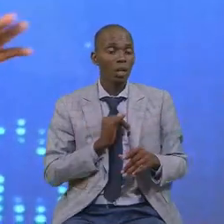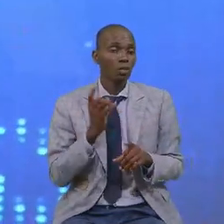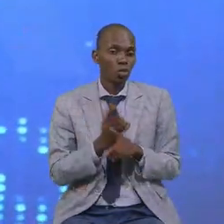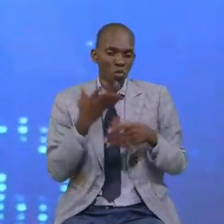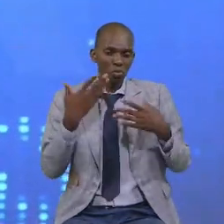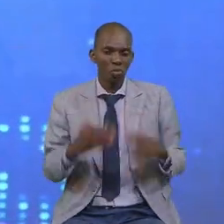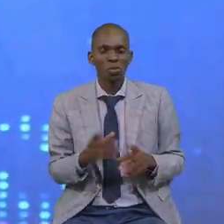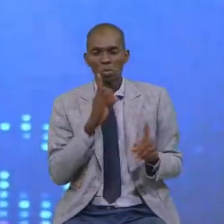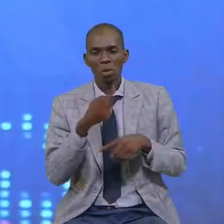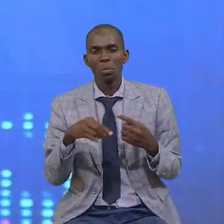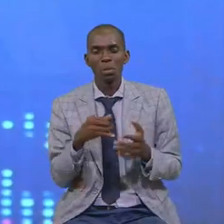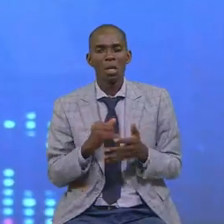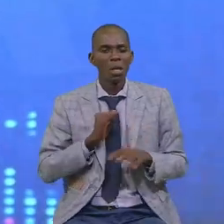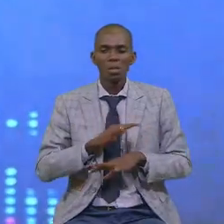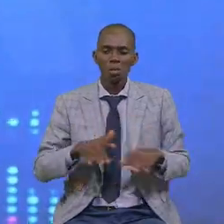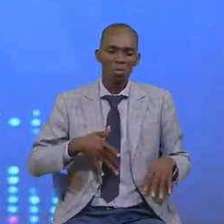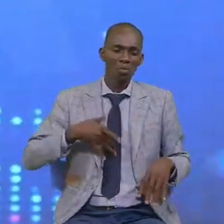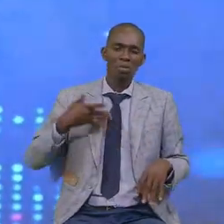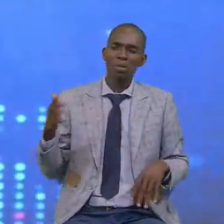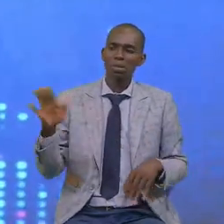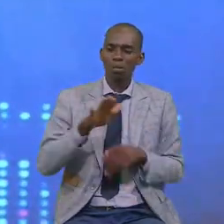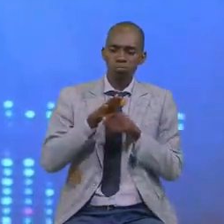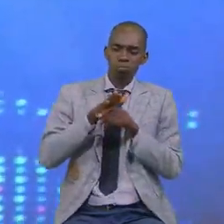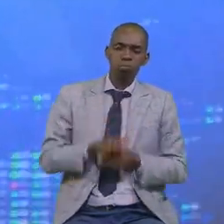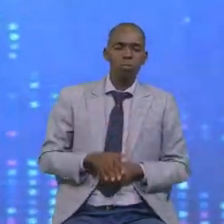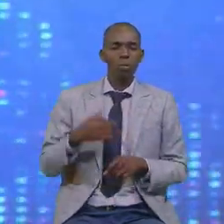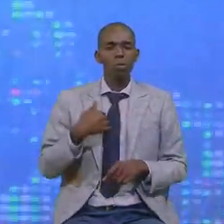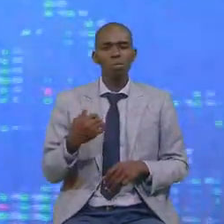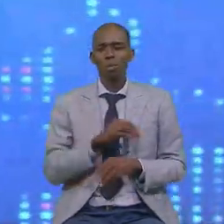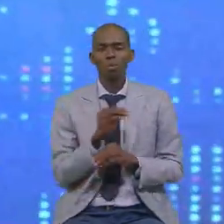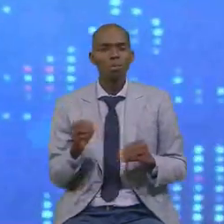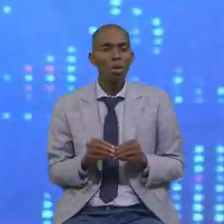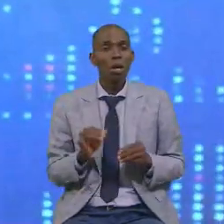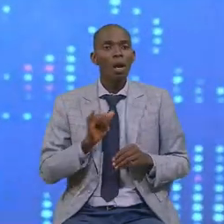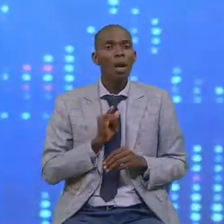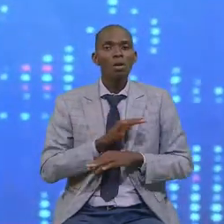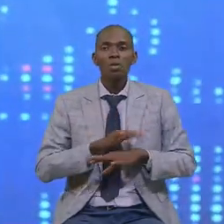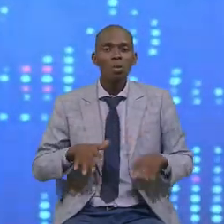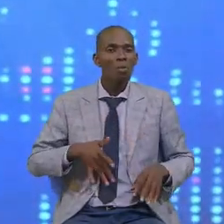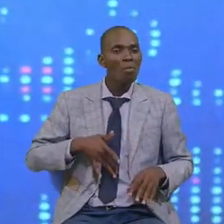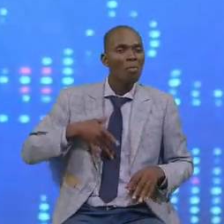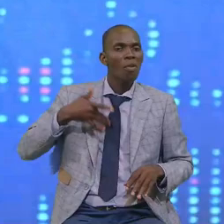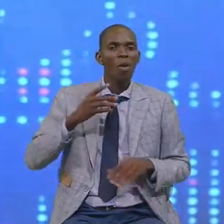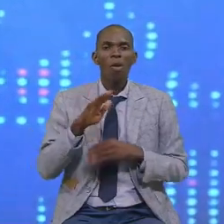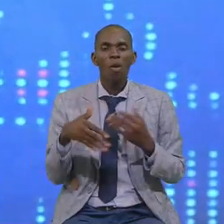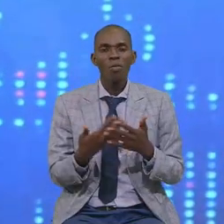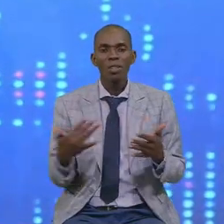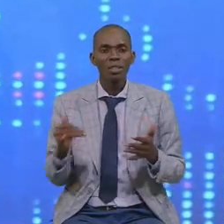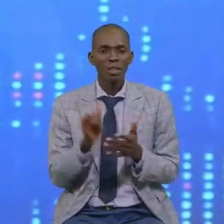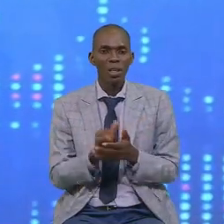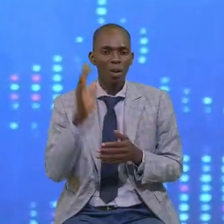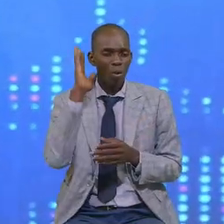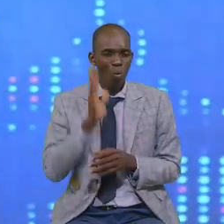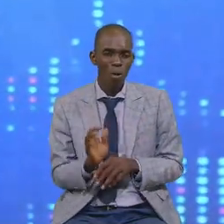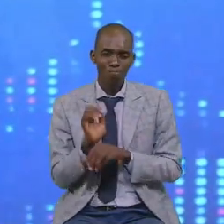feel their pressure anymore. I don't feel all the things that will tie me down. I don't